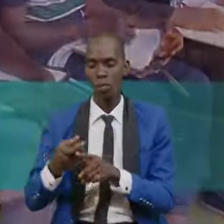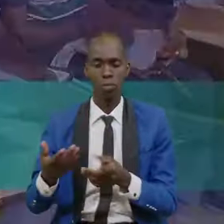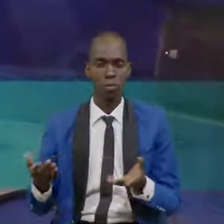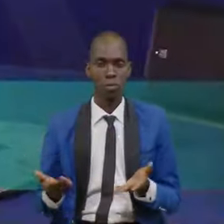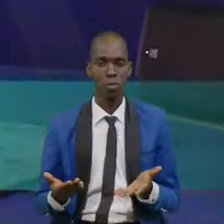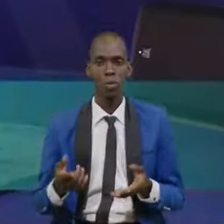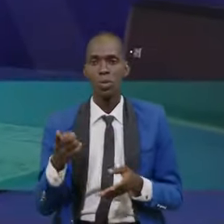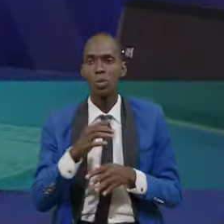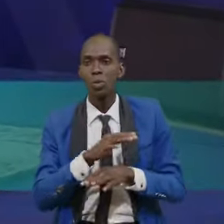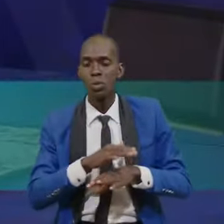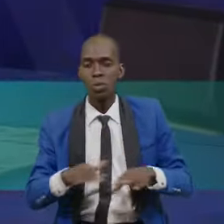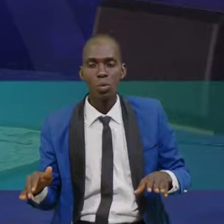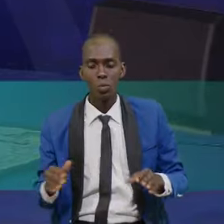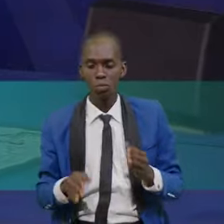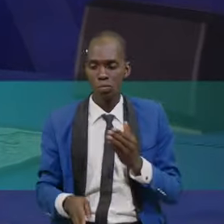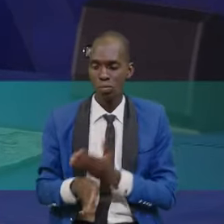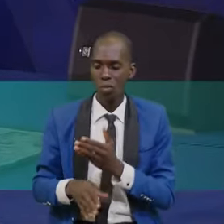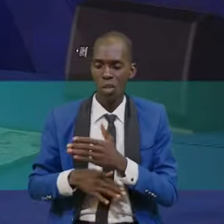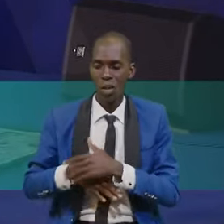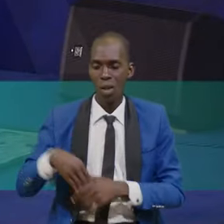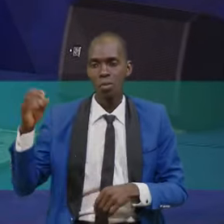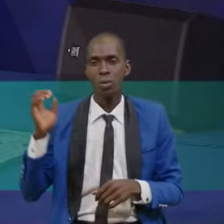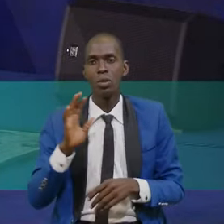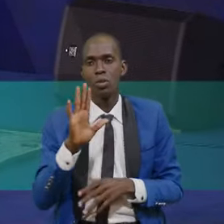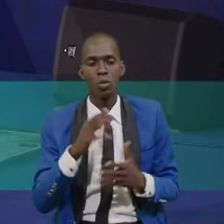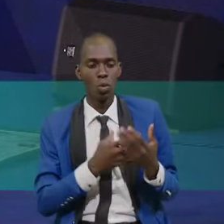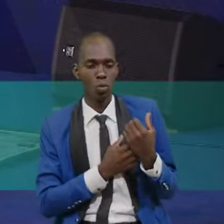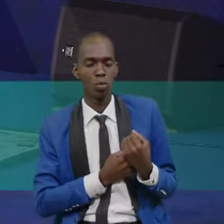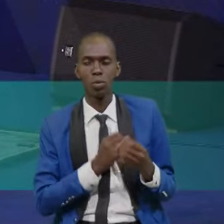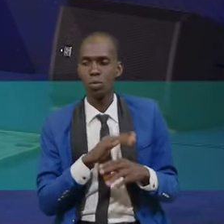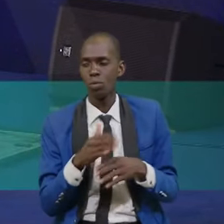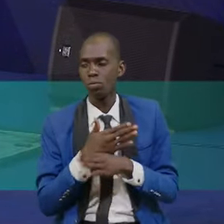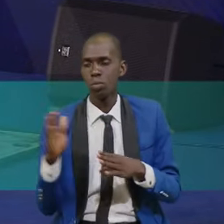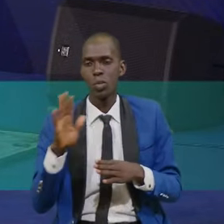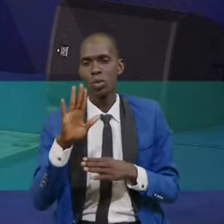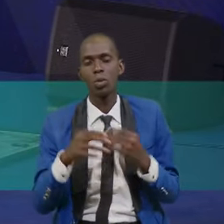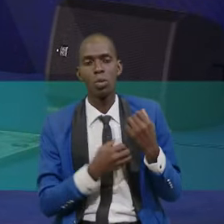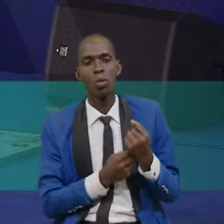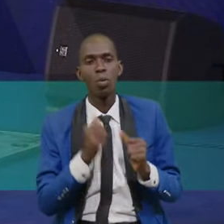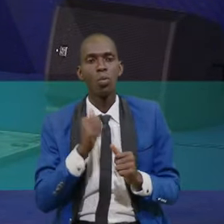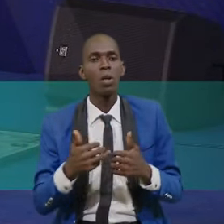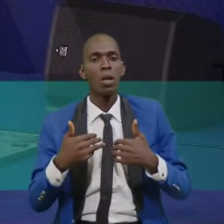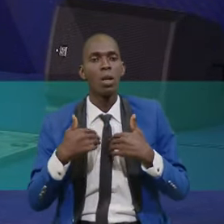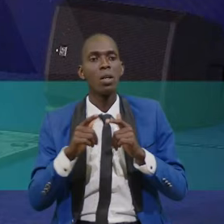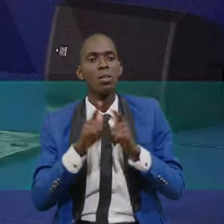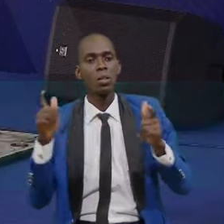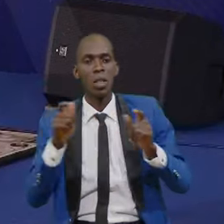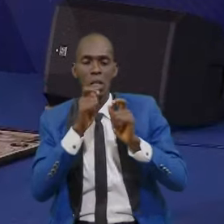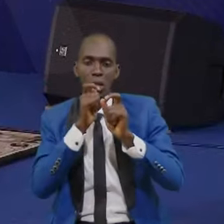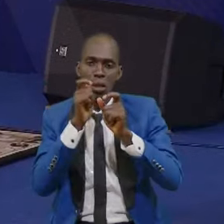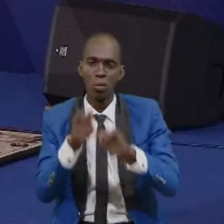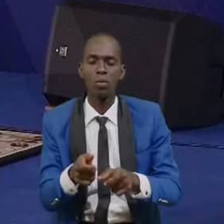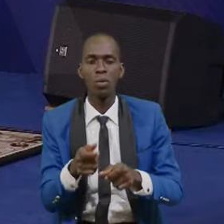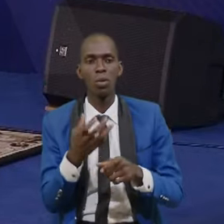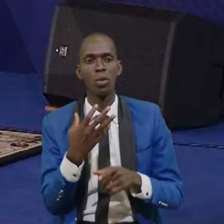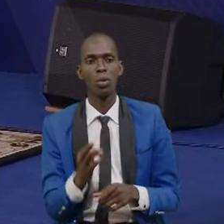don't cast away your confidence, which has great recompense of reward.